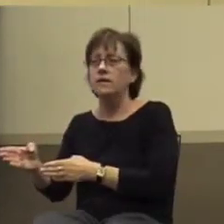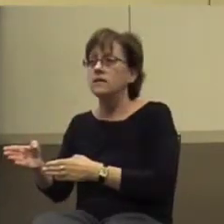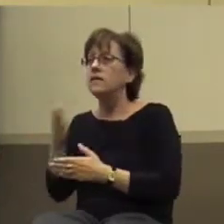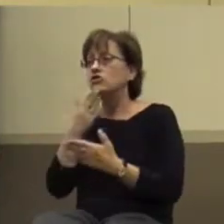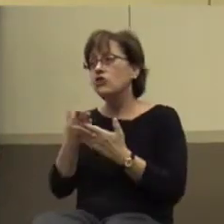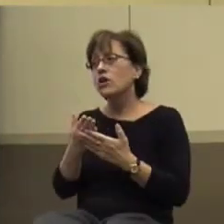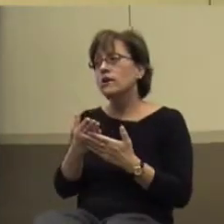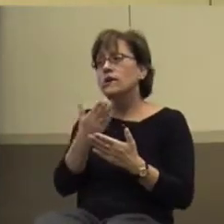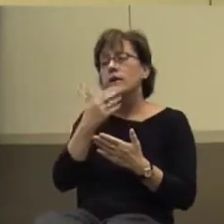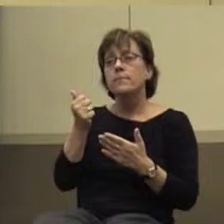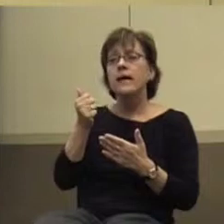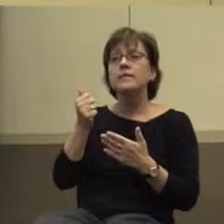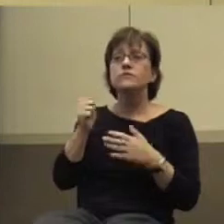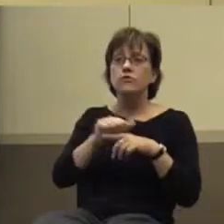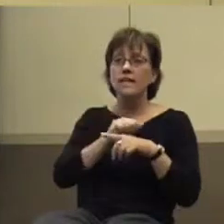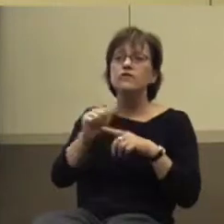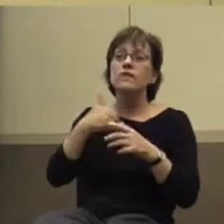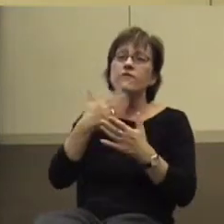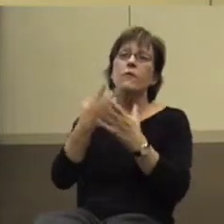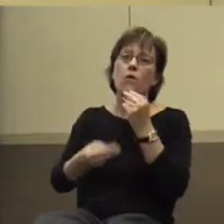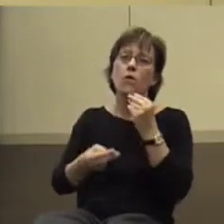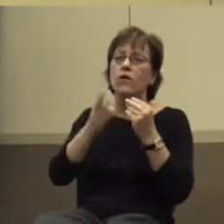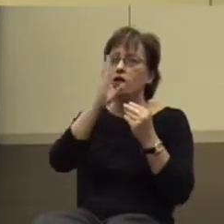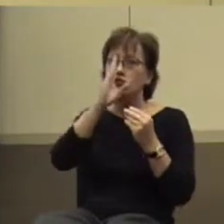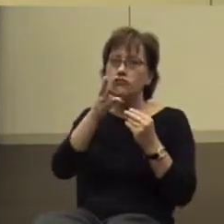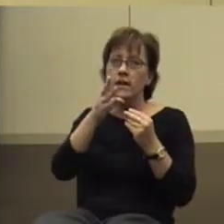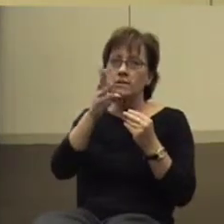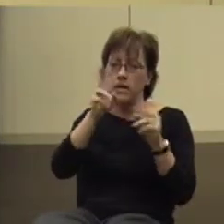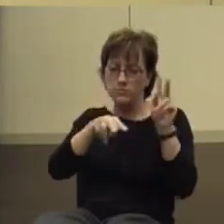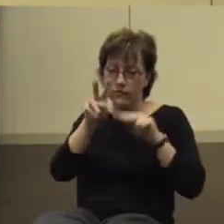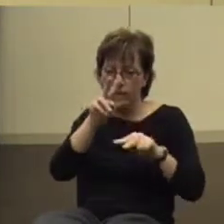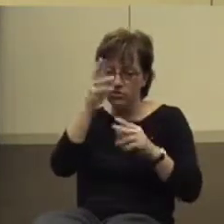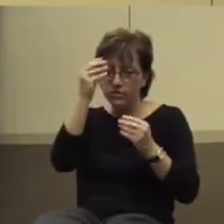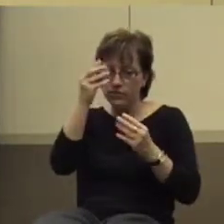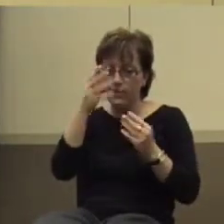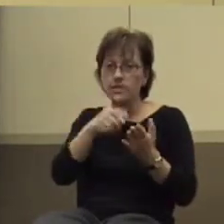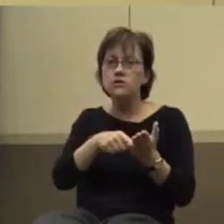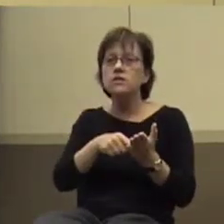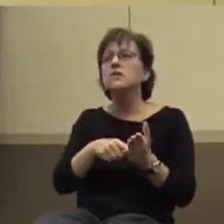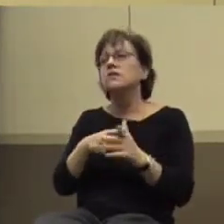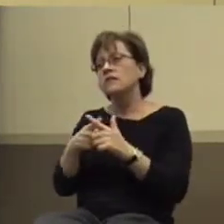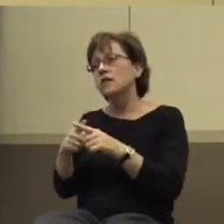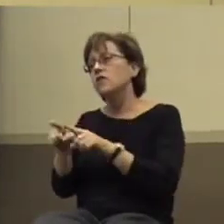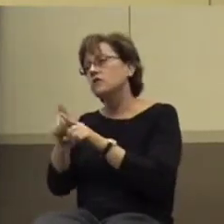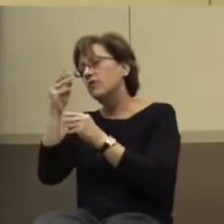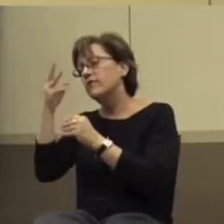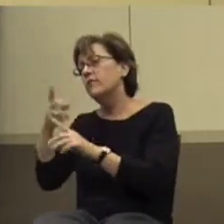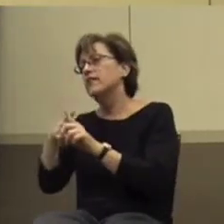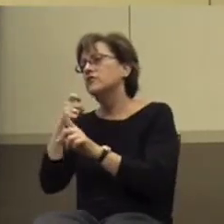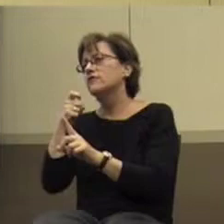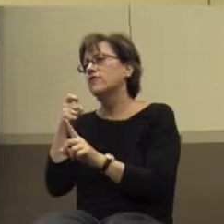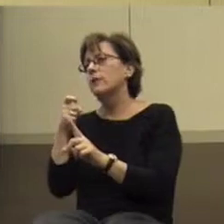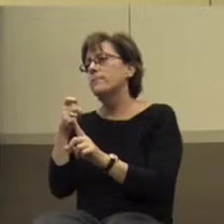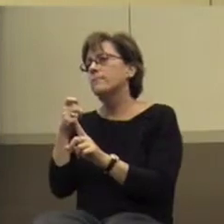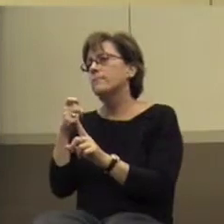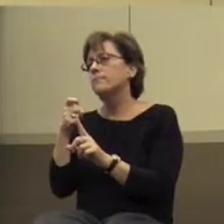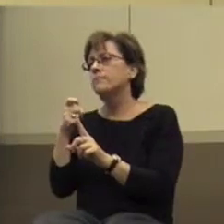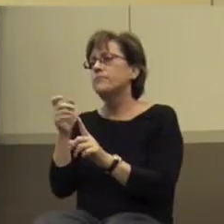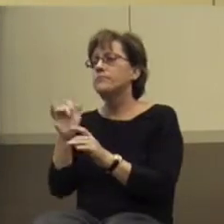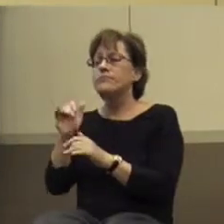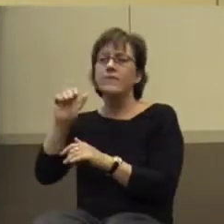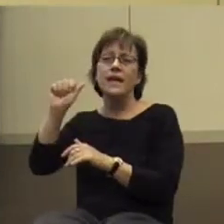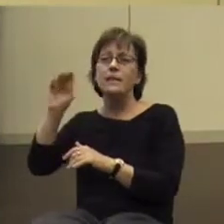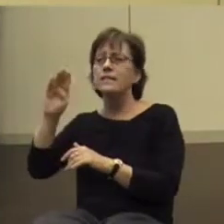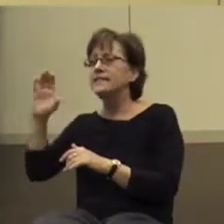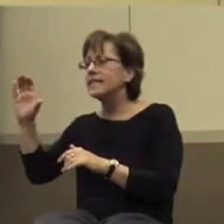observation information and then also information from like your ABCs or behavior cards, and then also